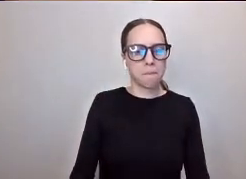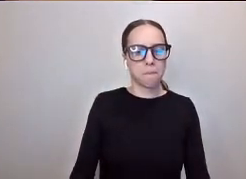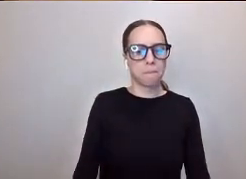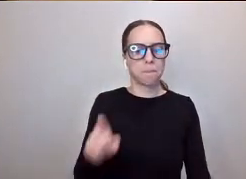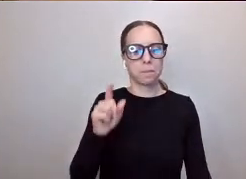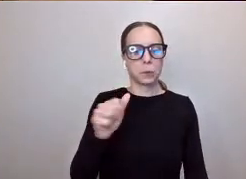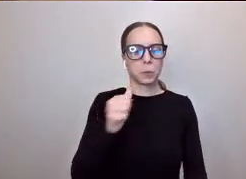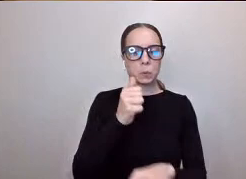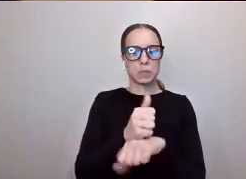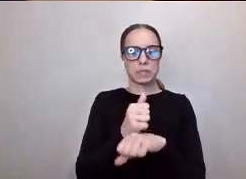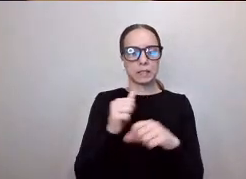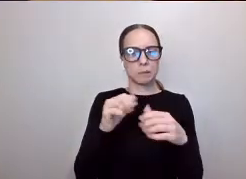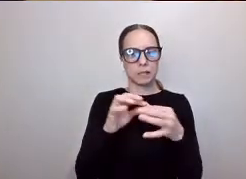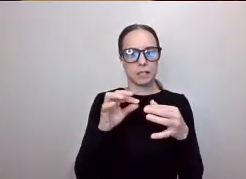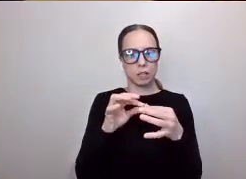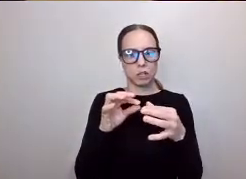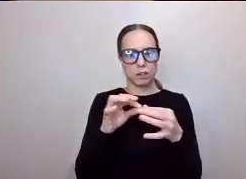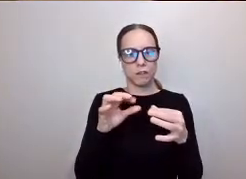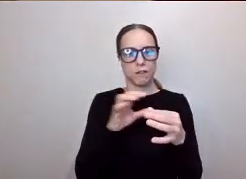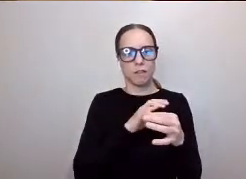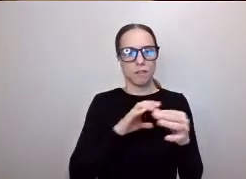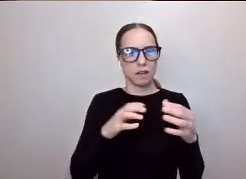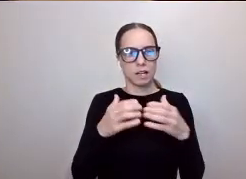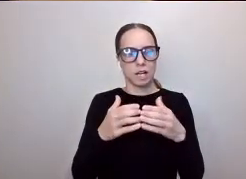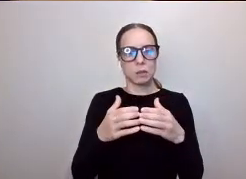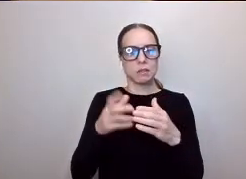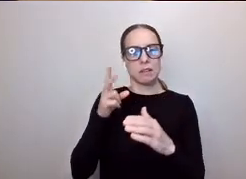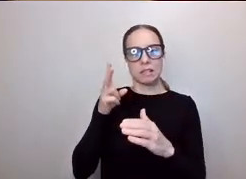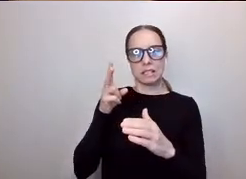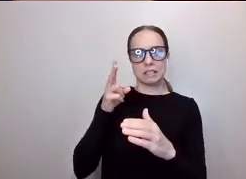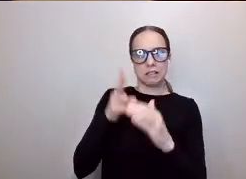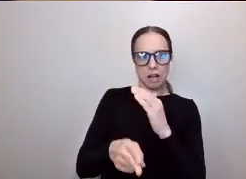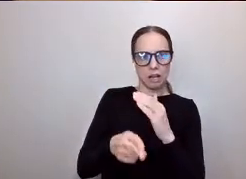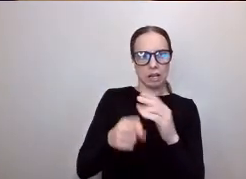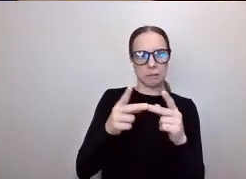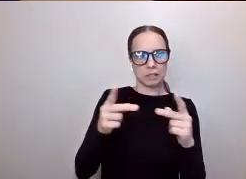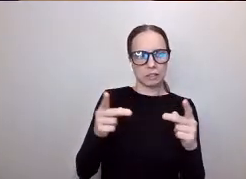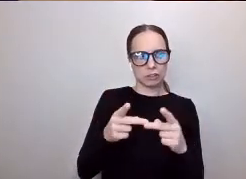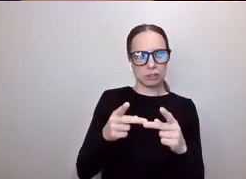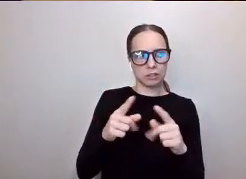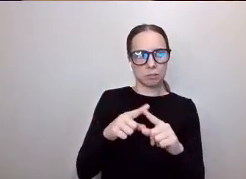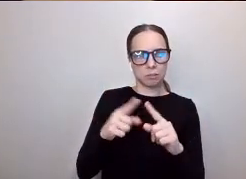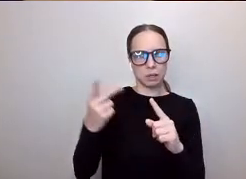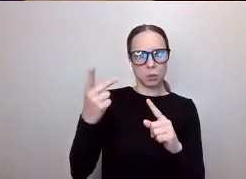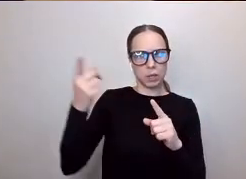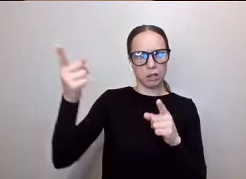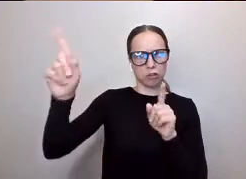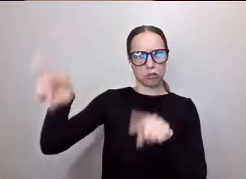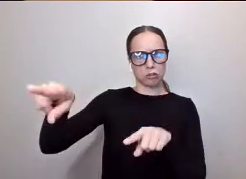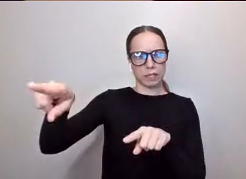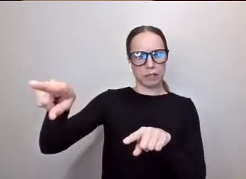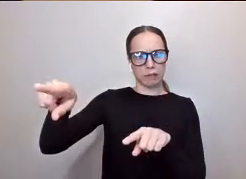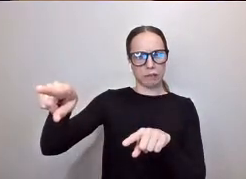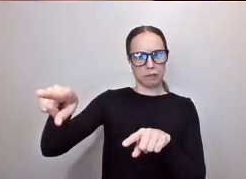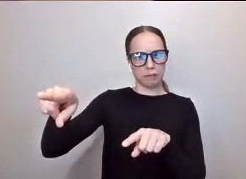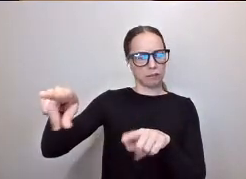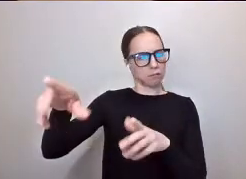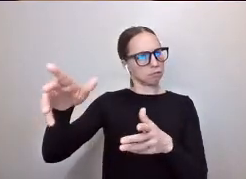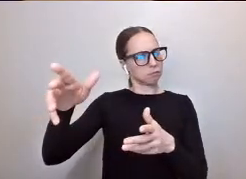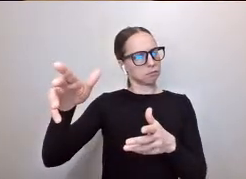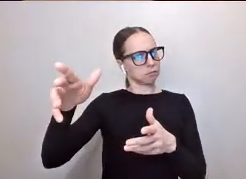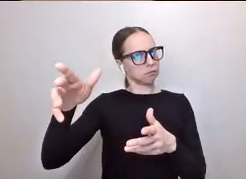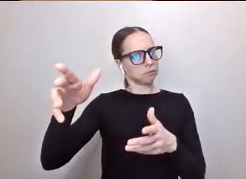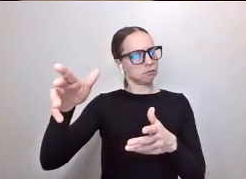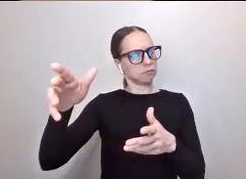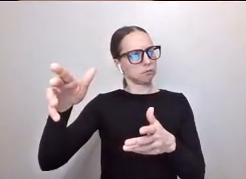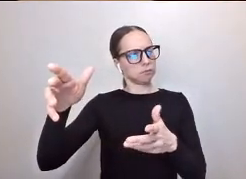when we're in fact in agreement on how much we're funding with regards to police, then I guess you have to execute